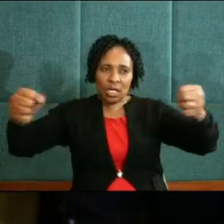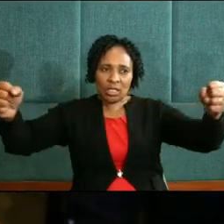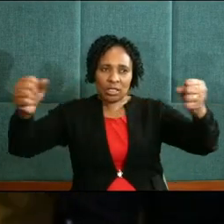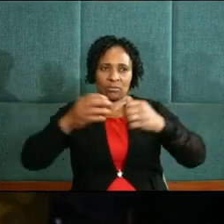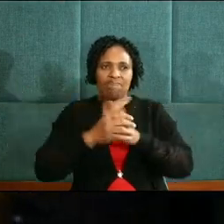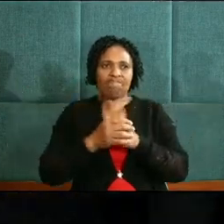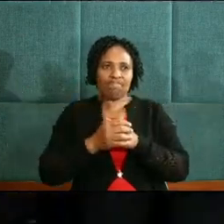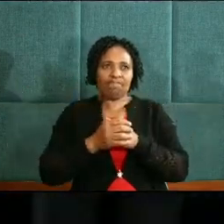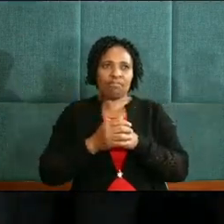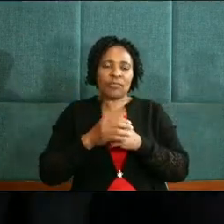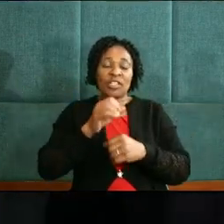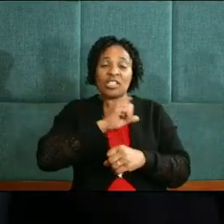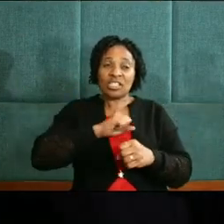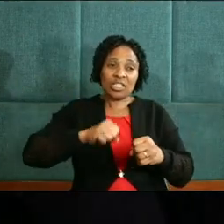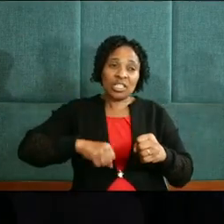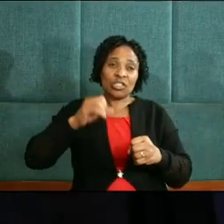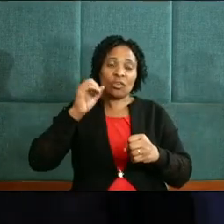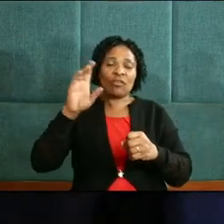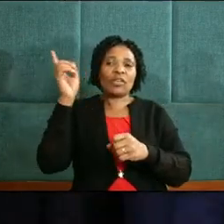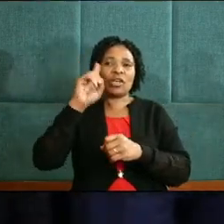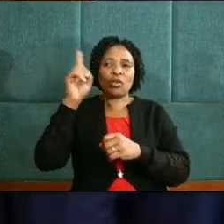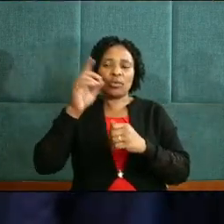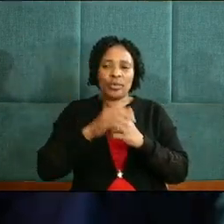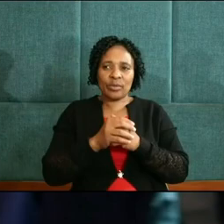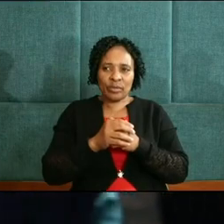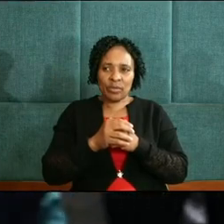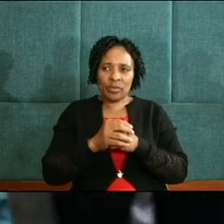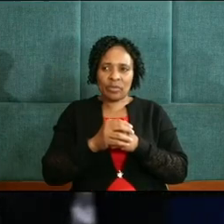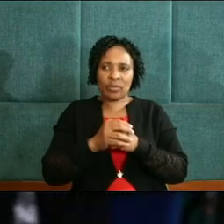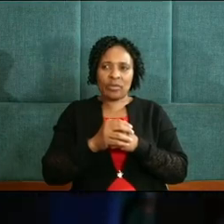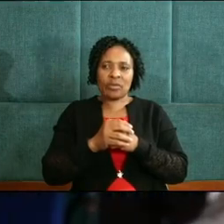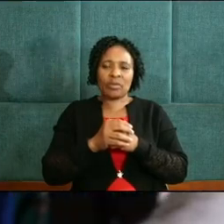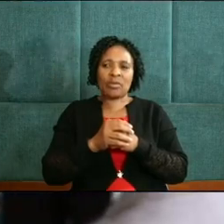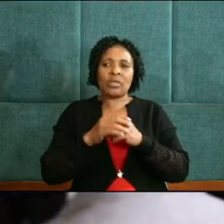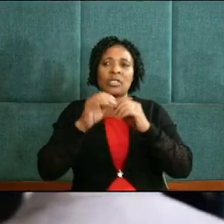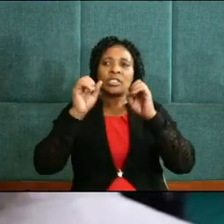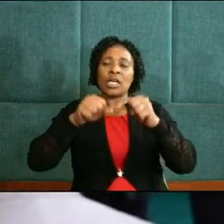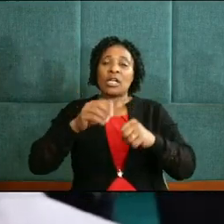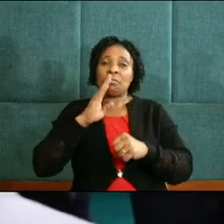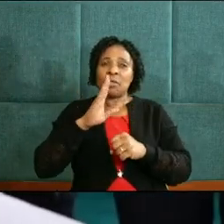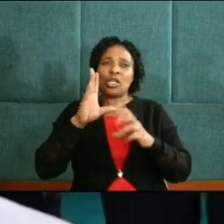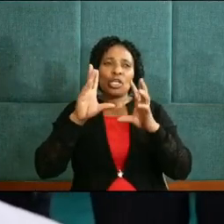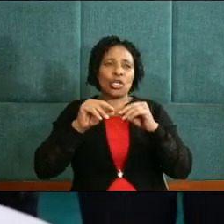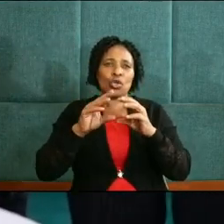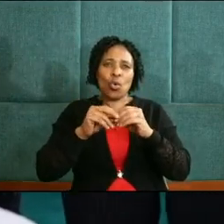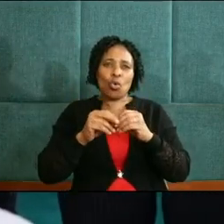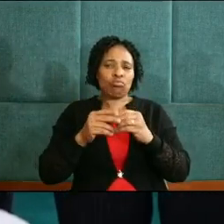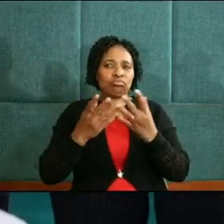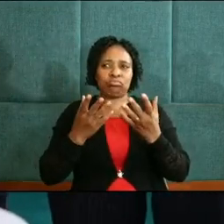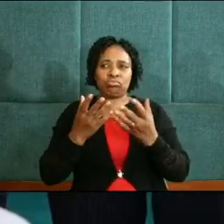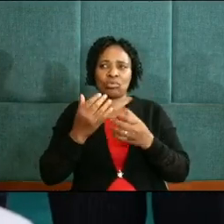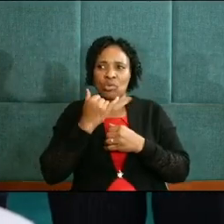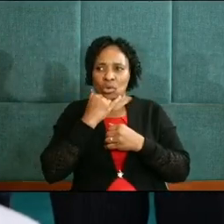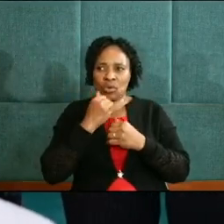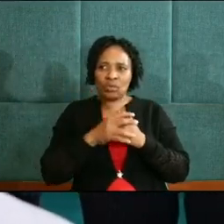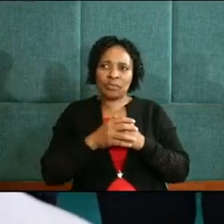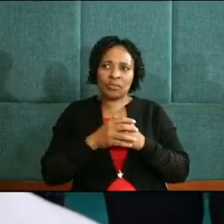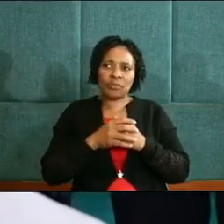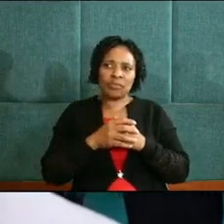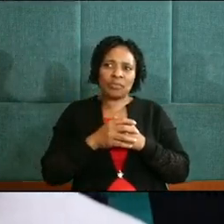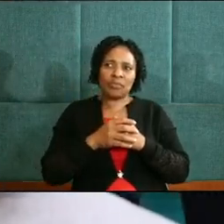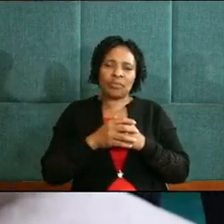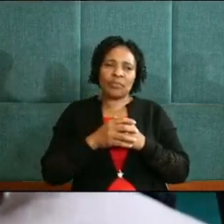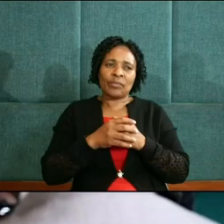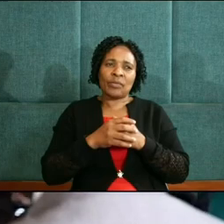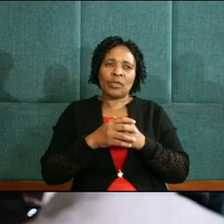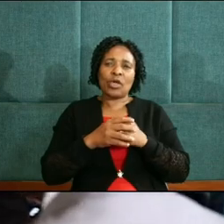and the saints of Nairobi going through, there shall be no beep beep, because we have